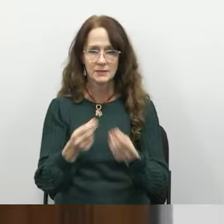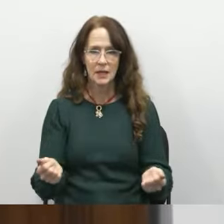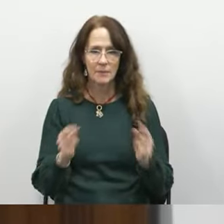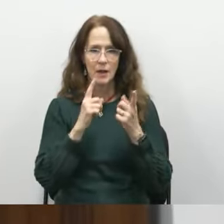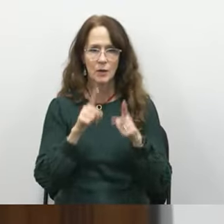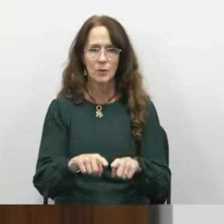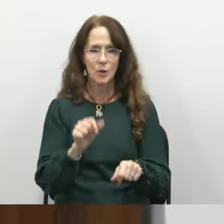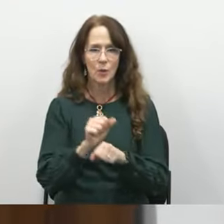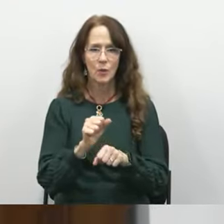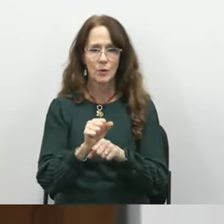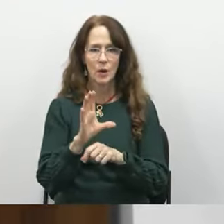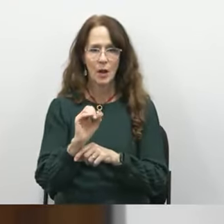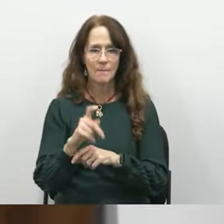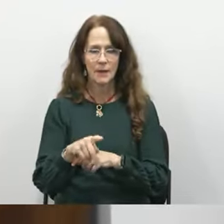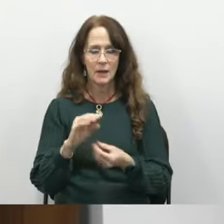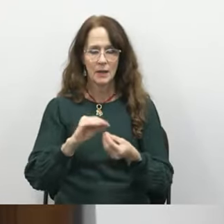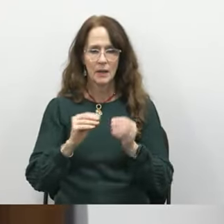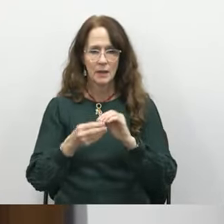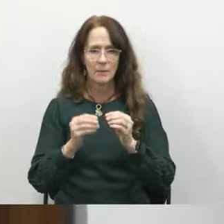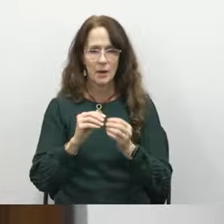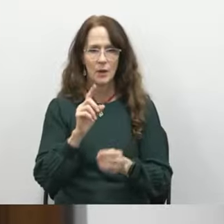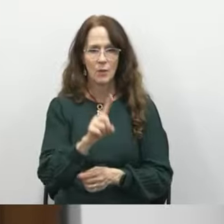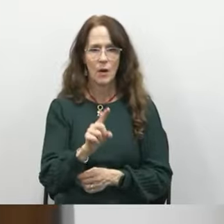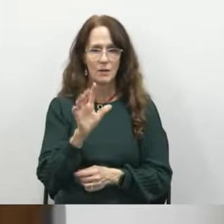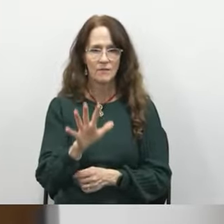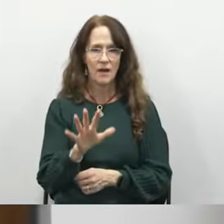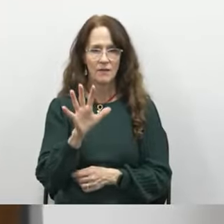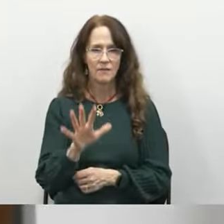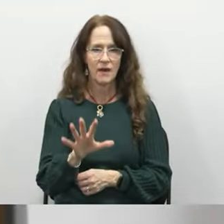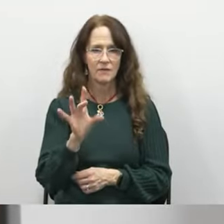workers' compensation case numbers